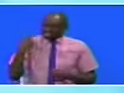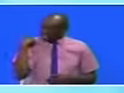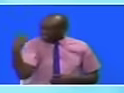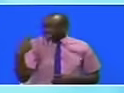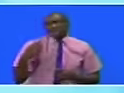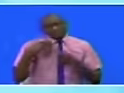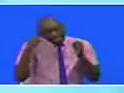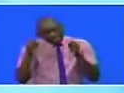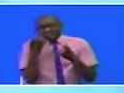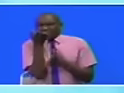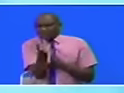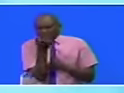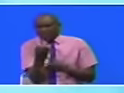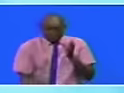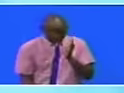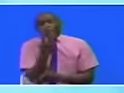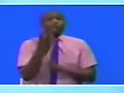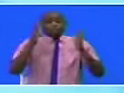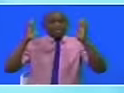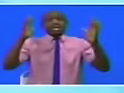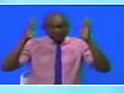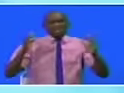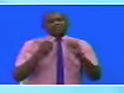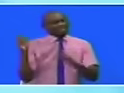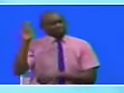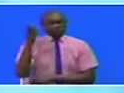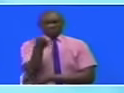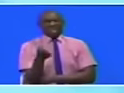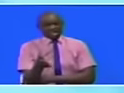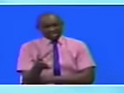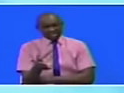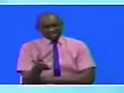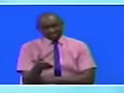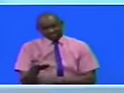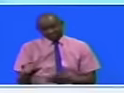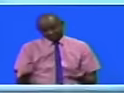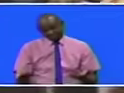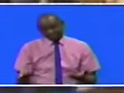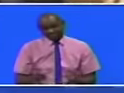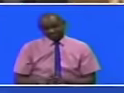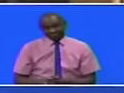recent high-profile relaunch by President Uhuru Kenyatta.